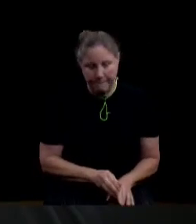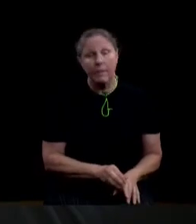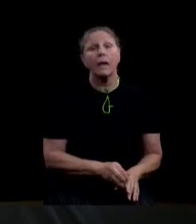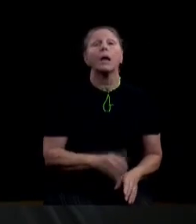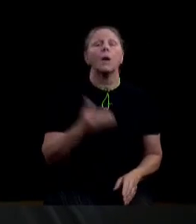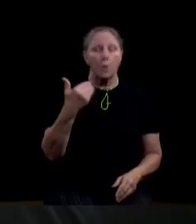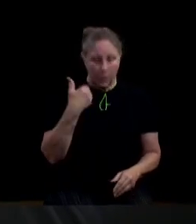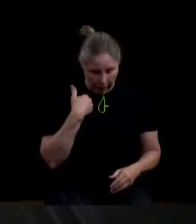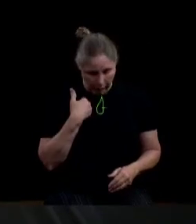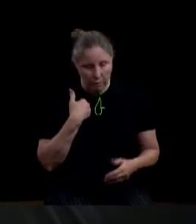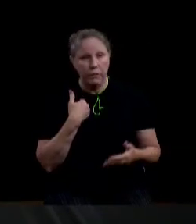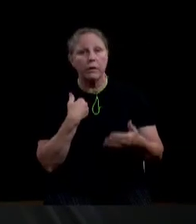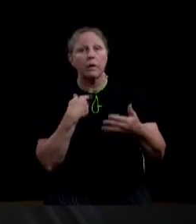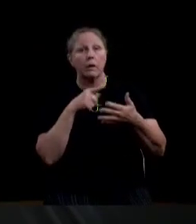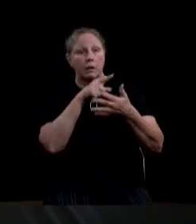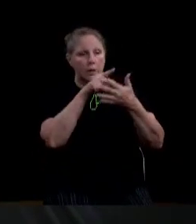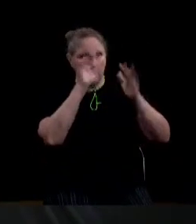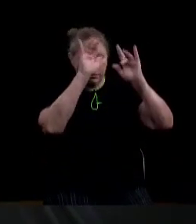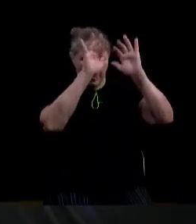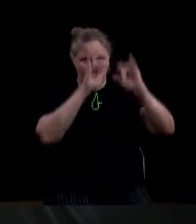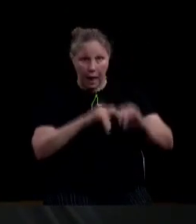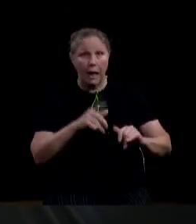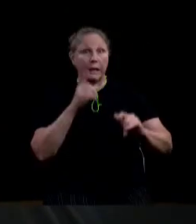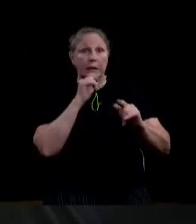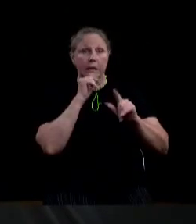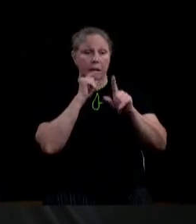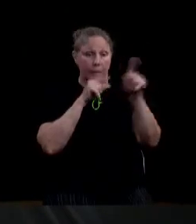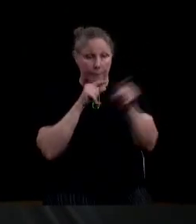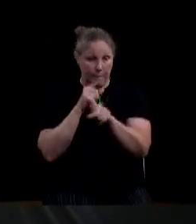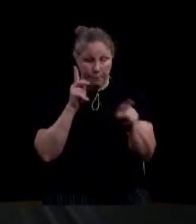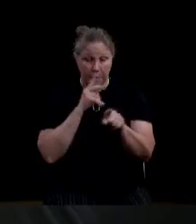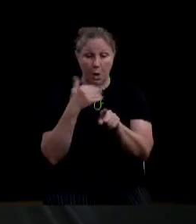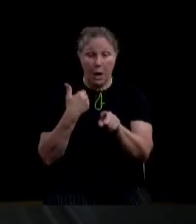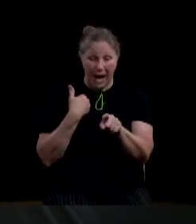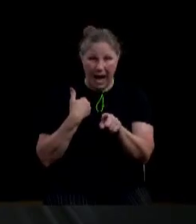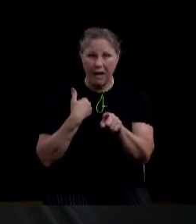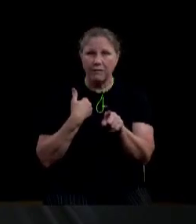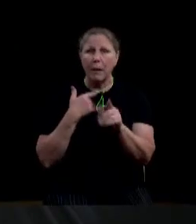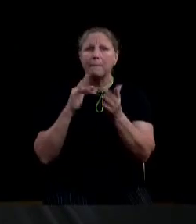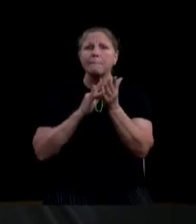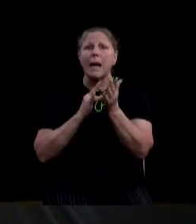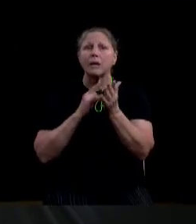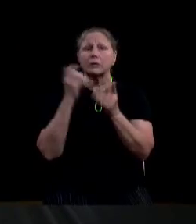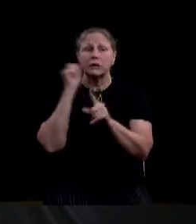for folks that have various medical conditions. And so,